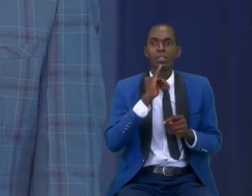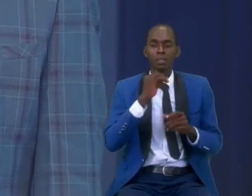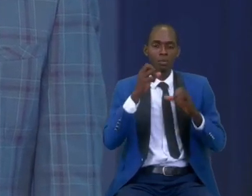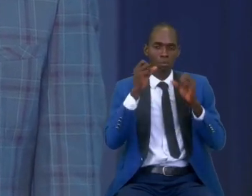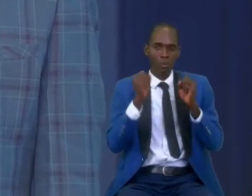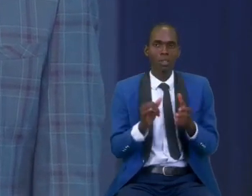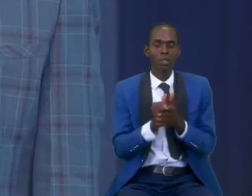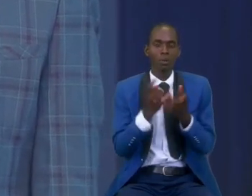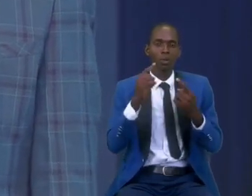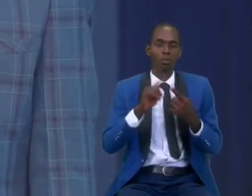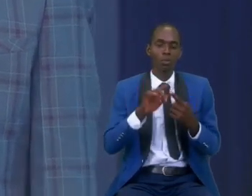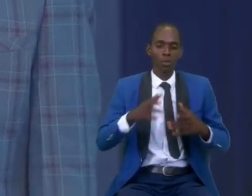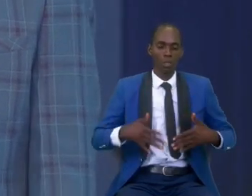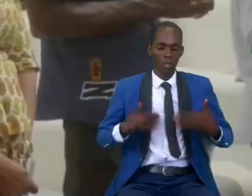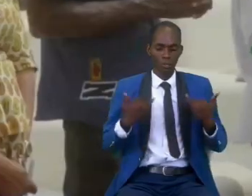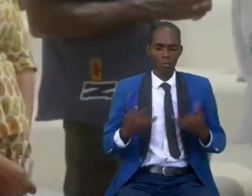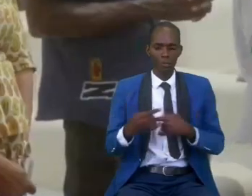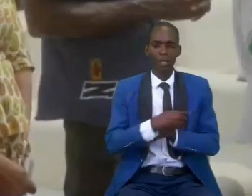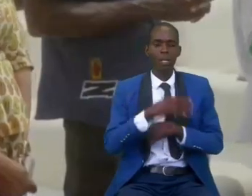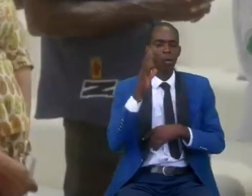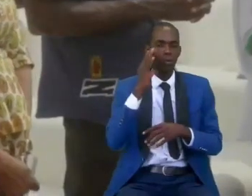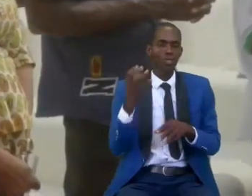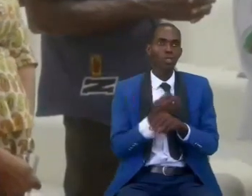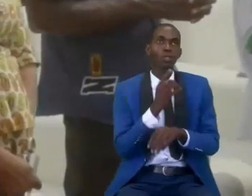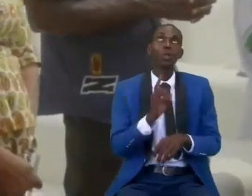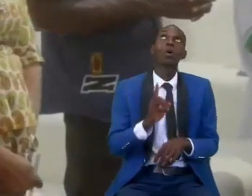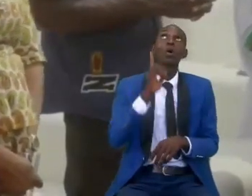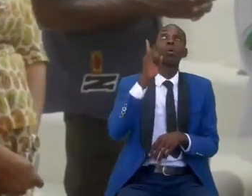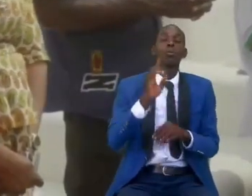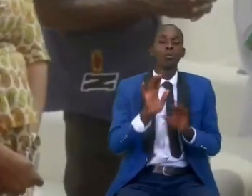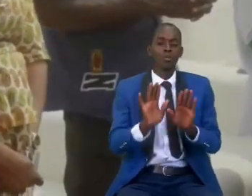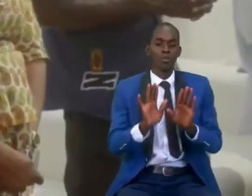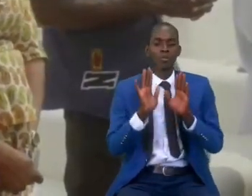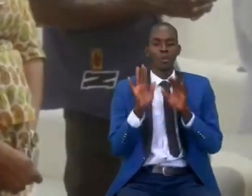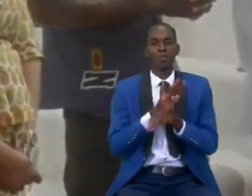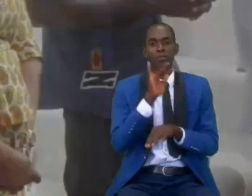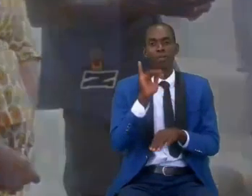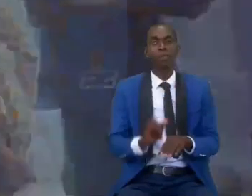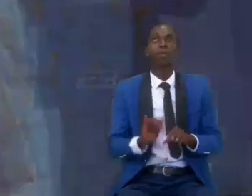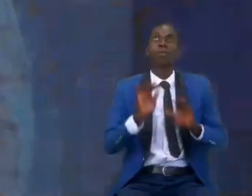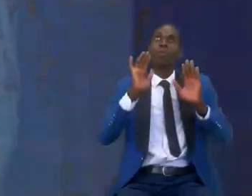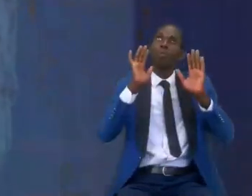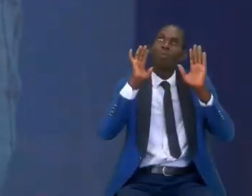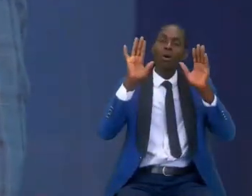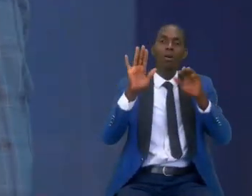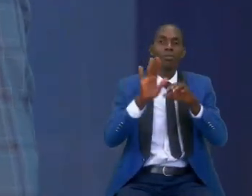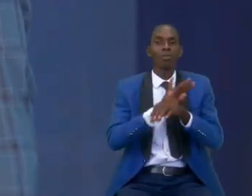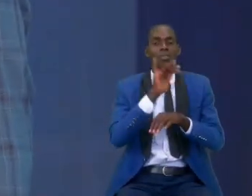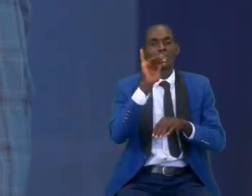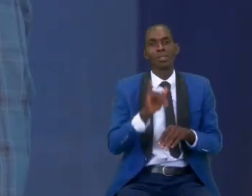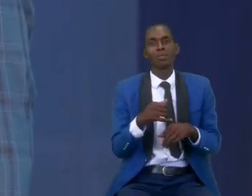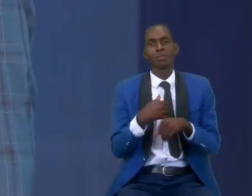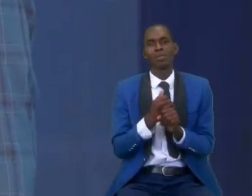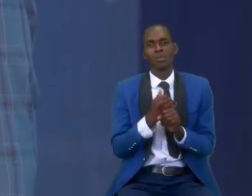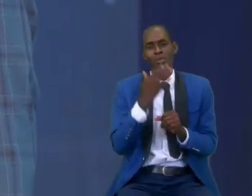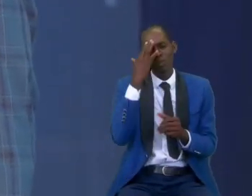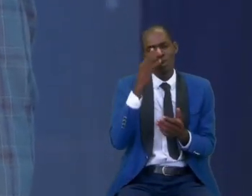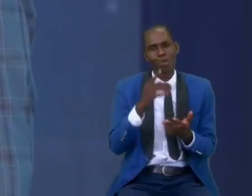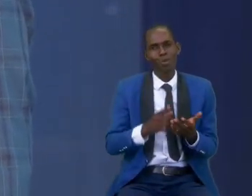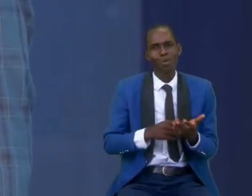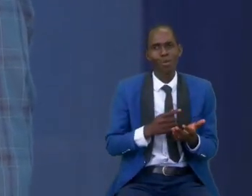fearfully, wonderfully made. You know, sometimes if you take a wristwatch,